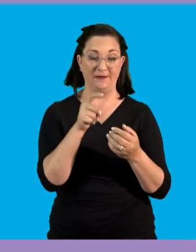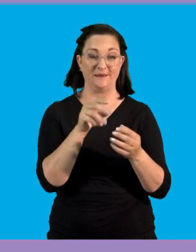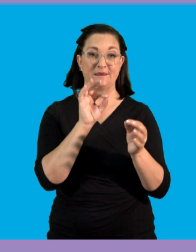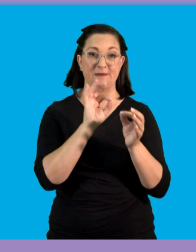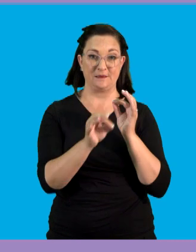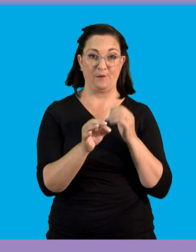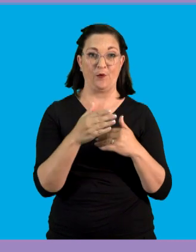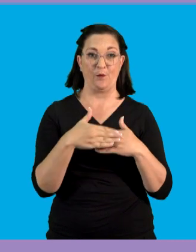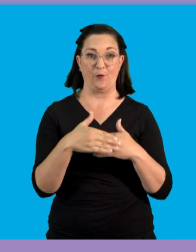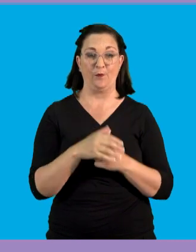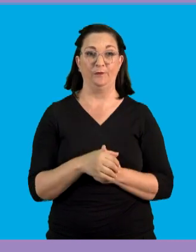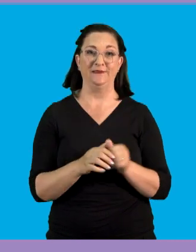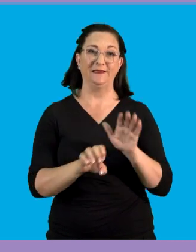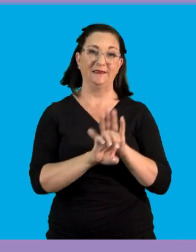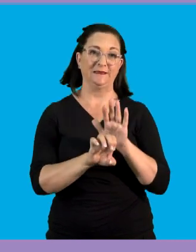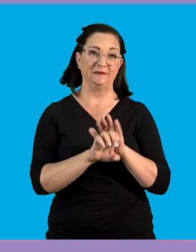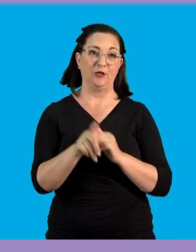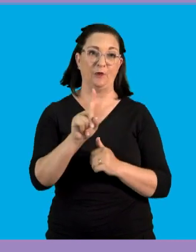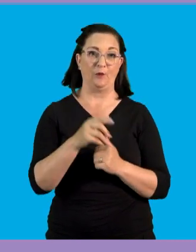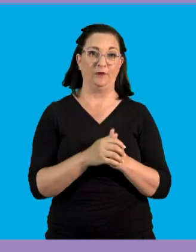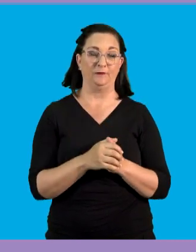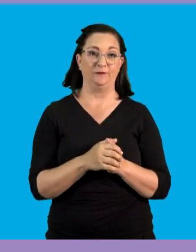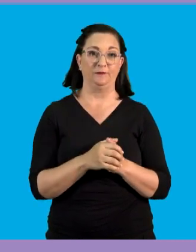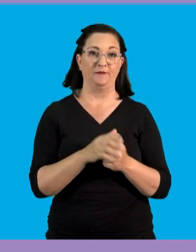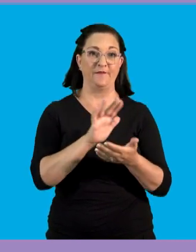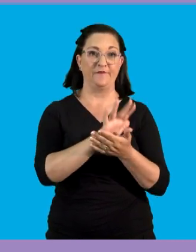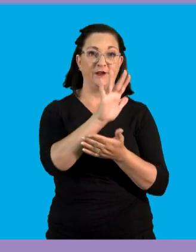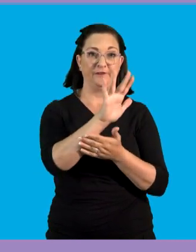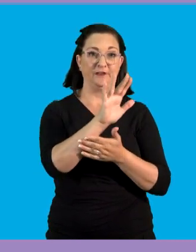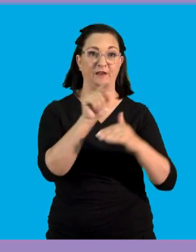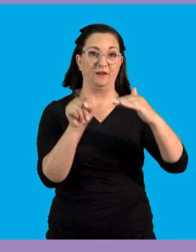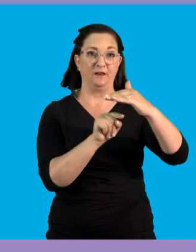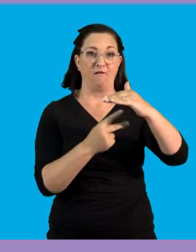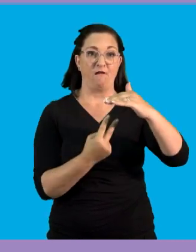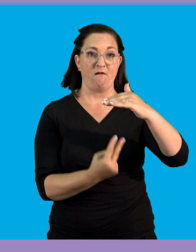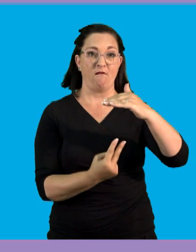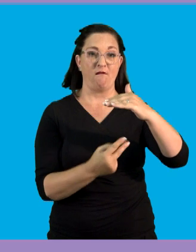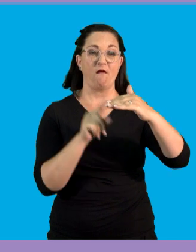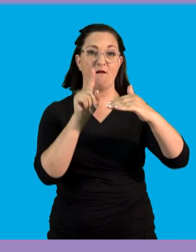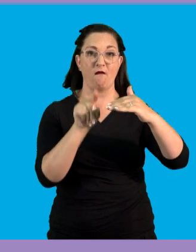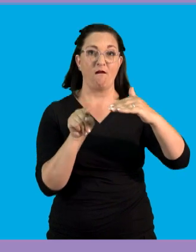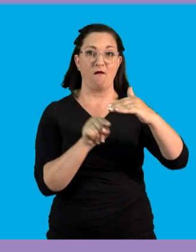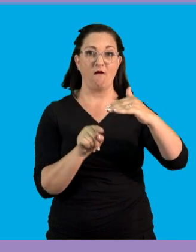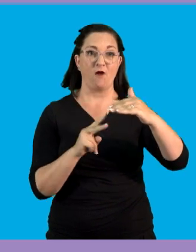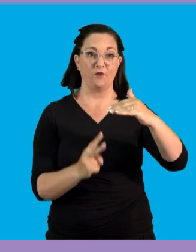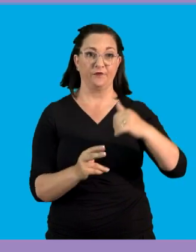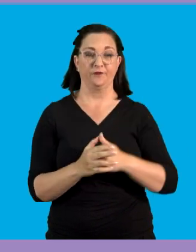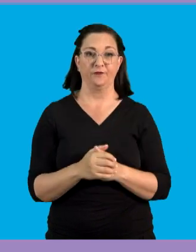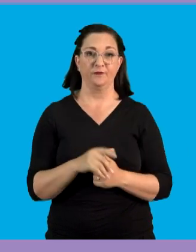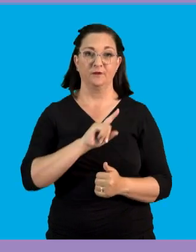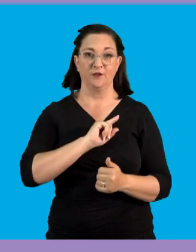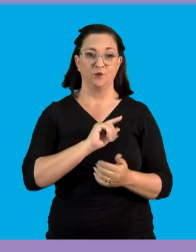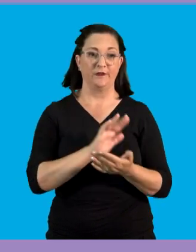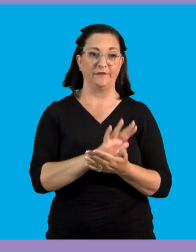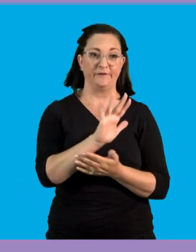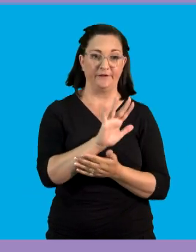fraction. So, example is 15 halves. So that is 15 divided by